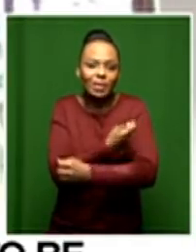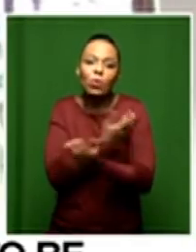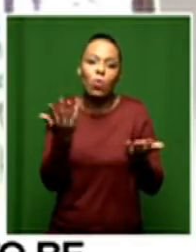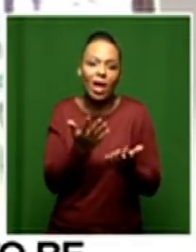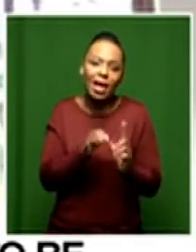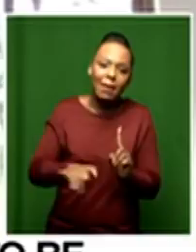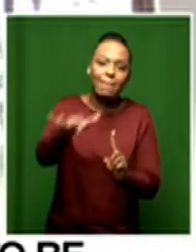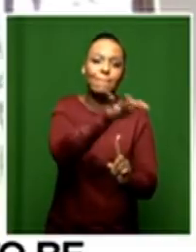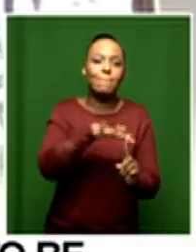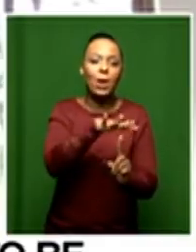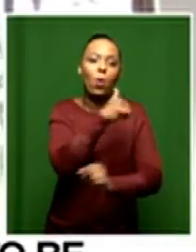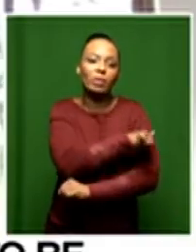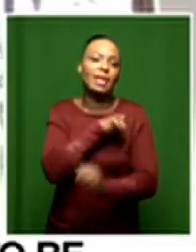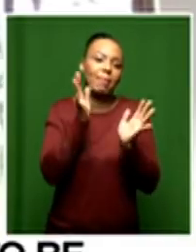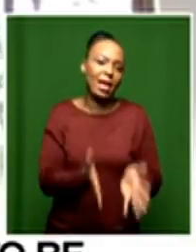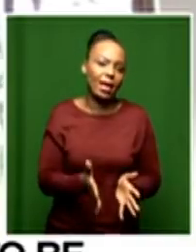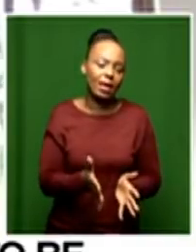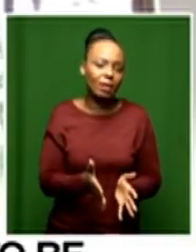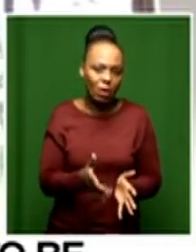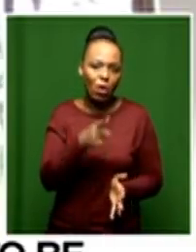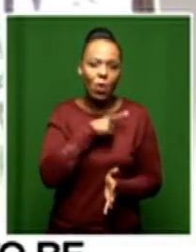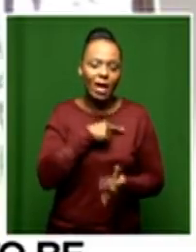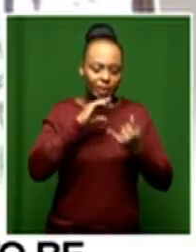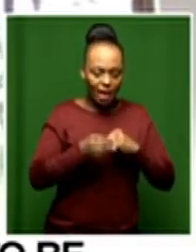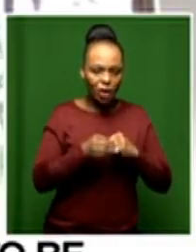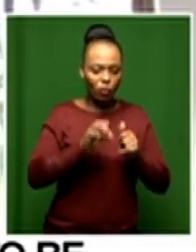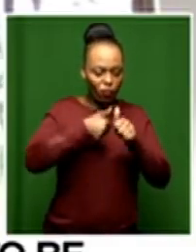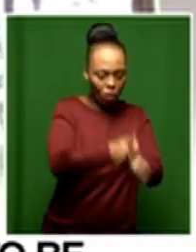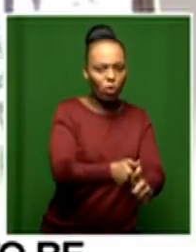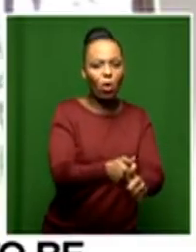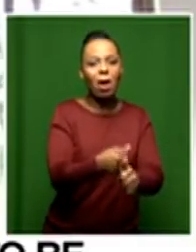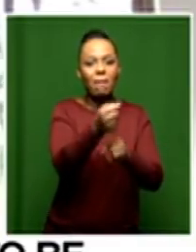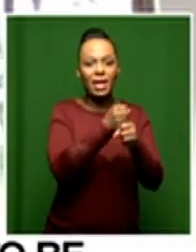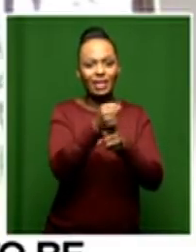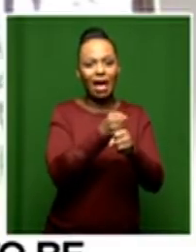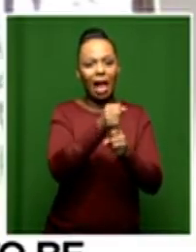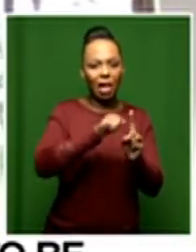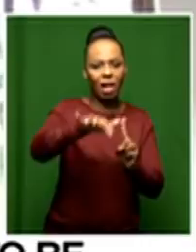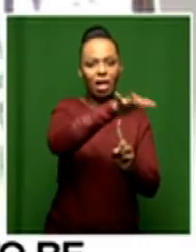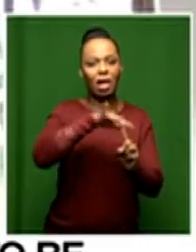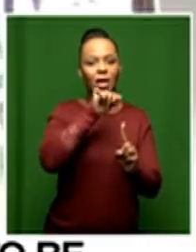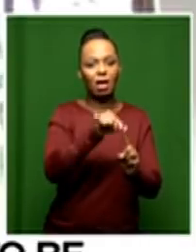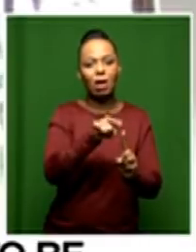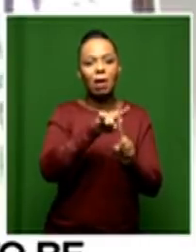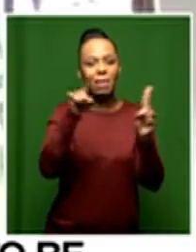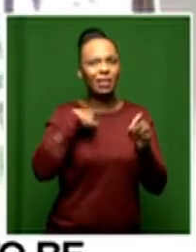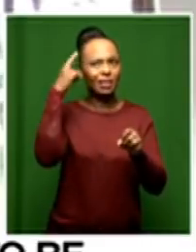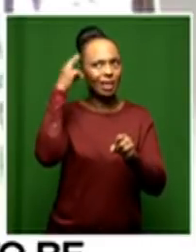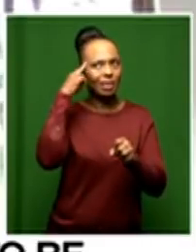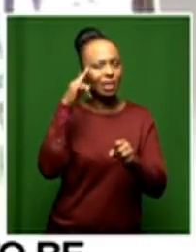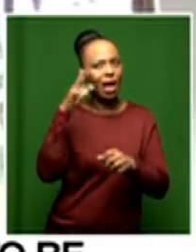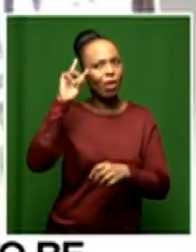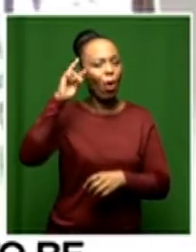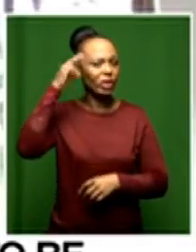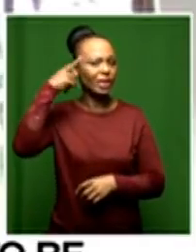a very medical process. And what we have to do is to try to to think a little bit out of the box, such as using